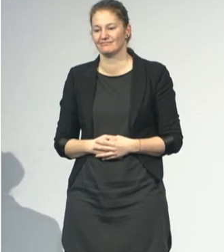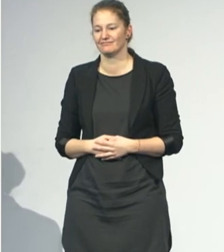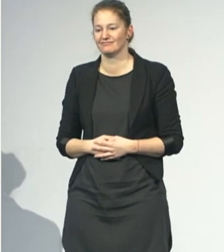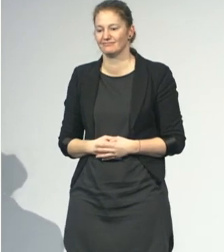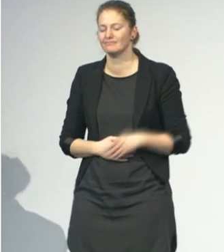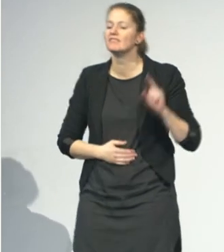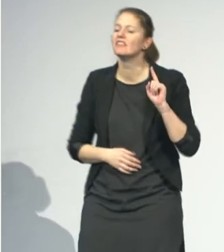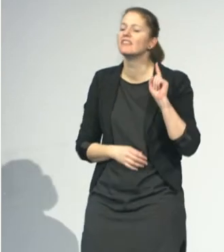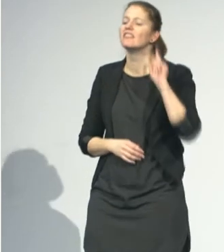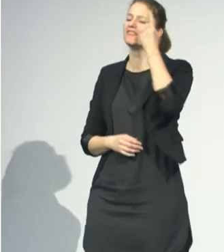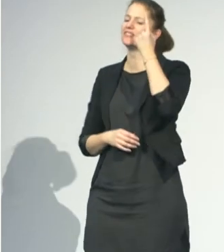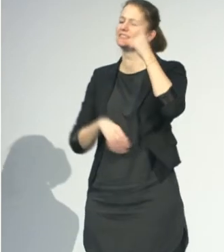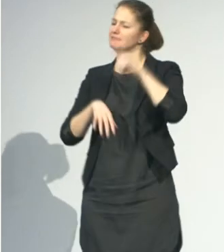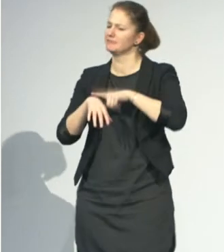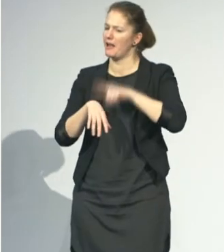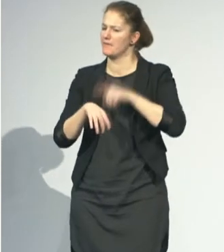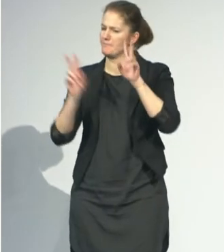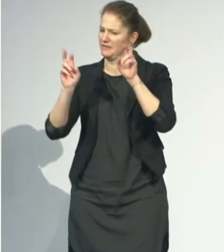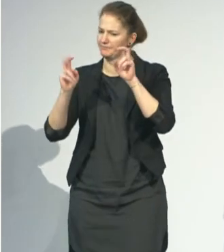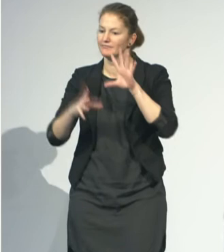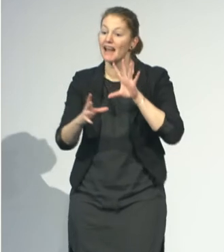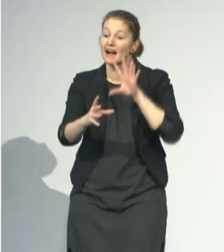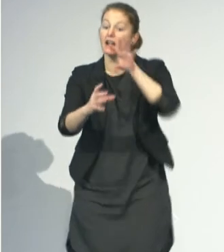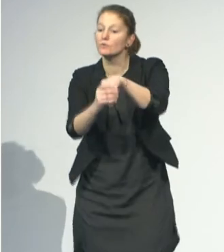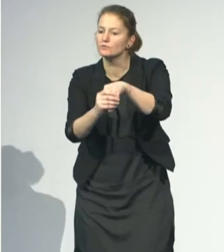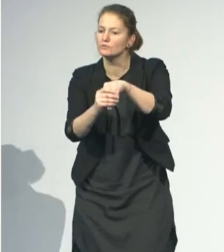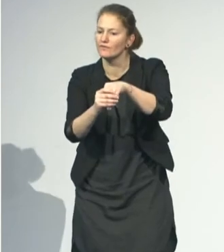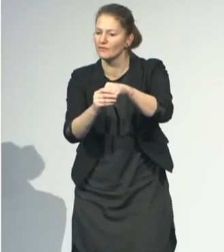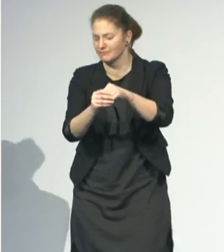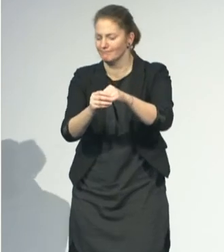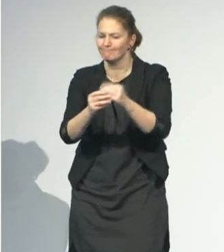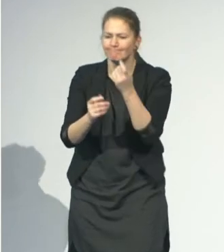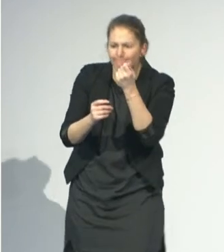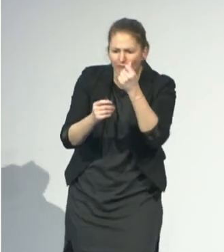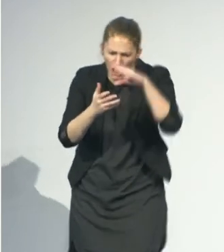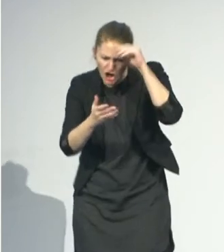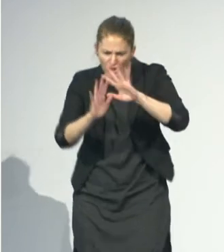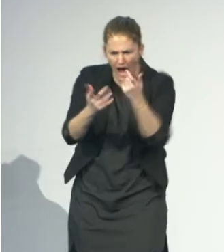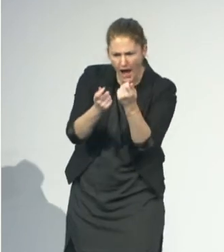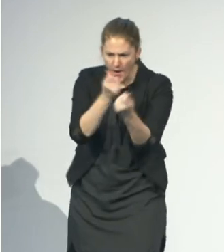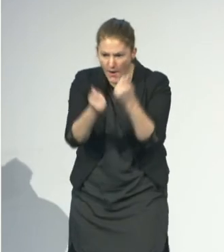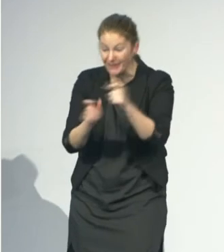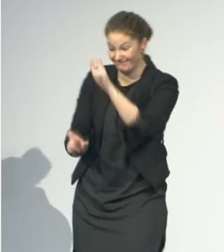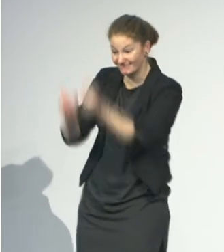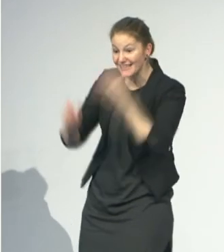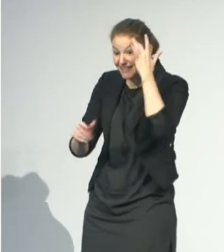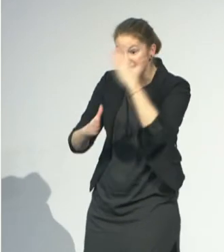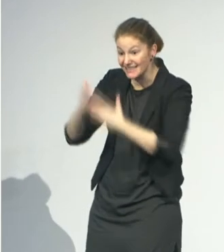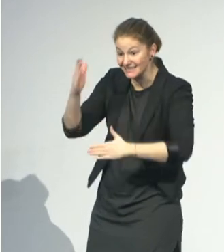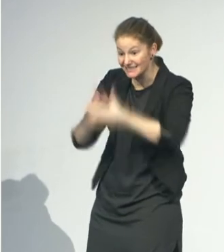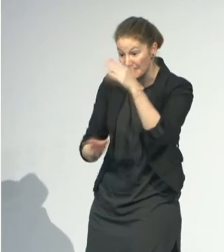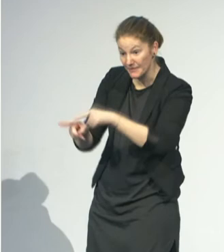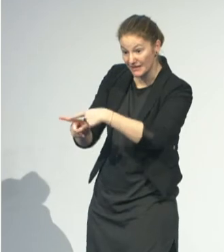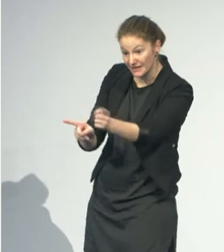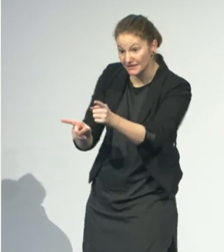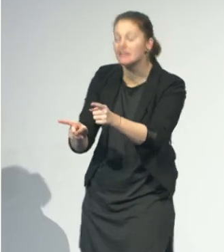people with intellectual disabilities. This is a very nice one because it was awarded when it was a pilot.